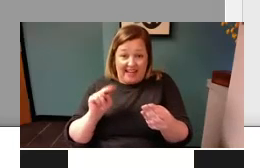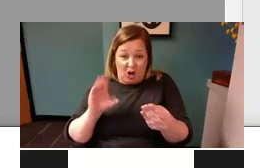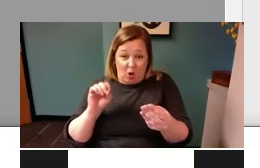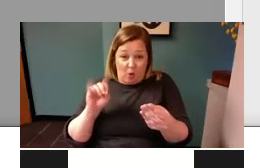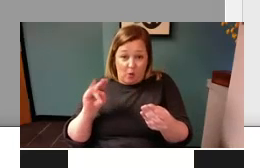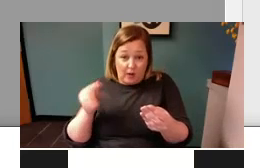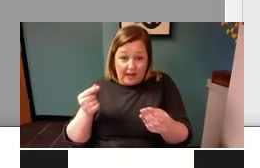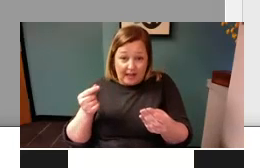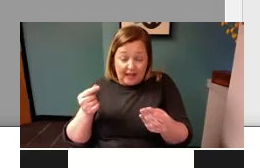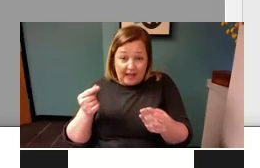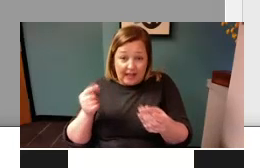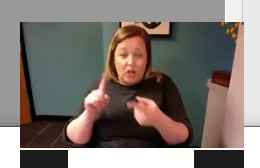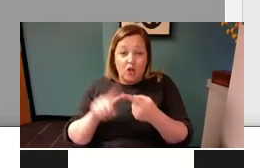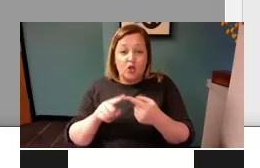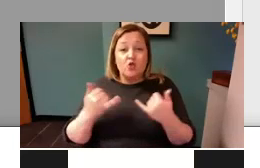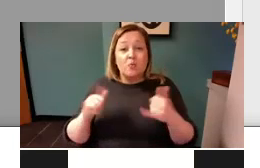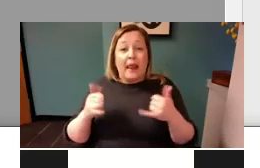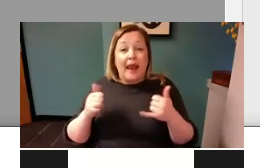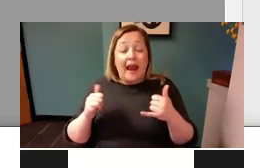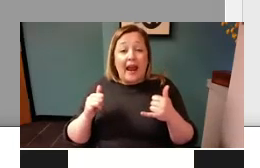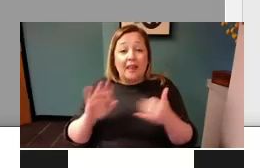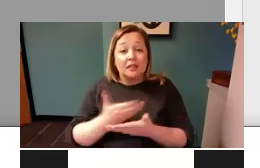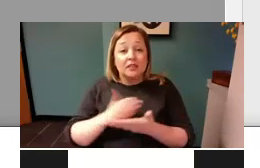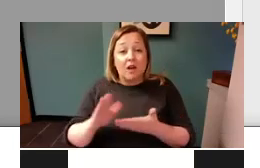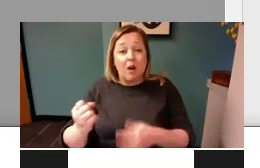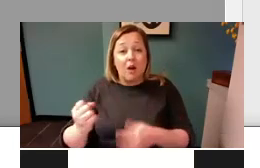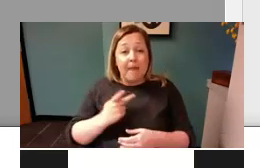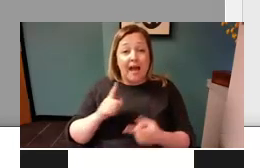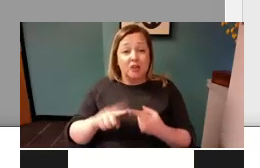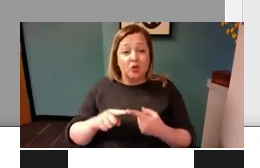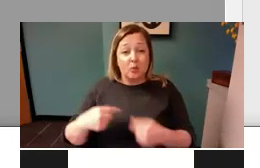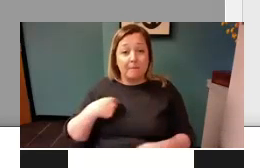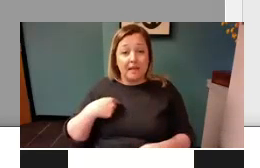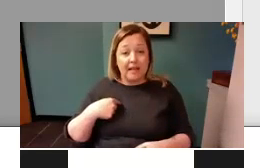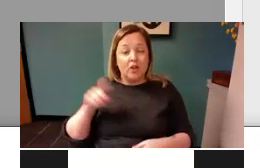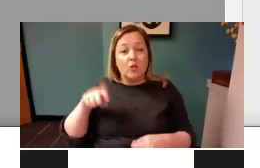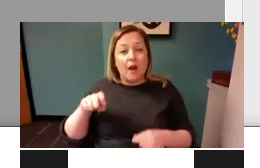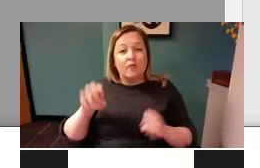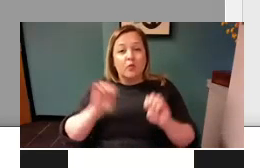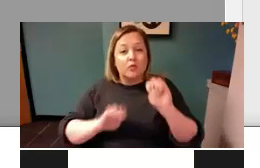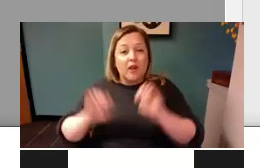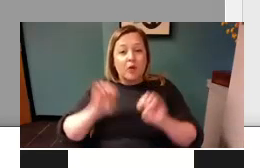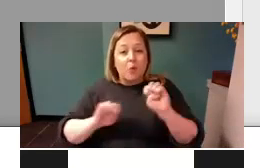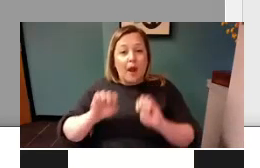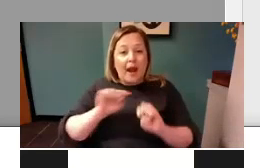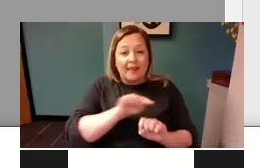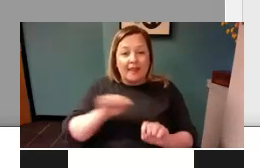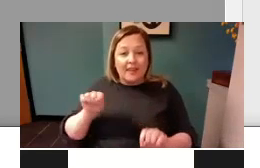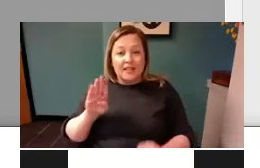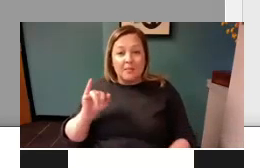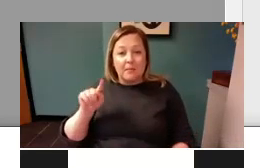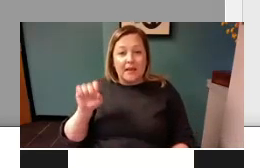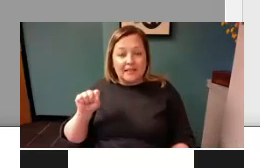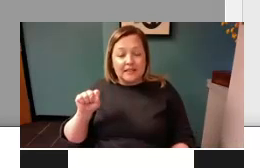play this song back to me, you would need to evaluate these bits, decode them back to their